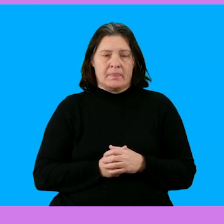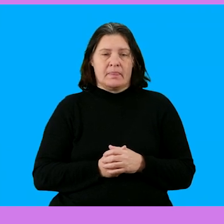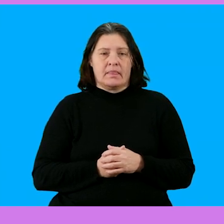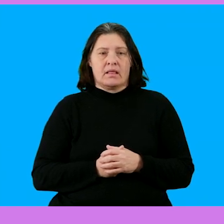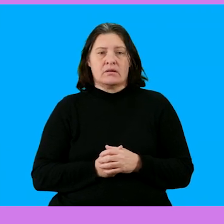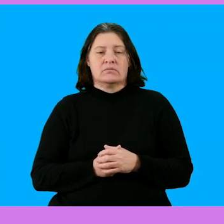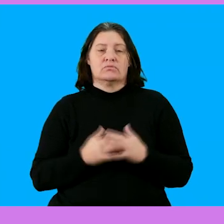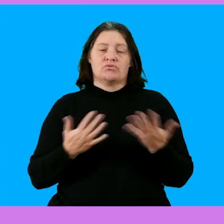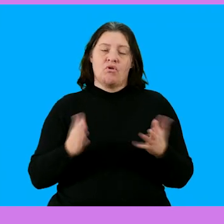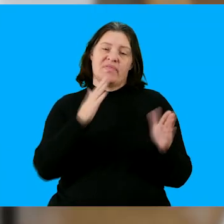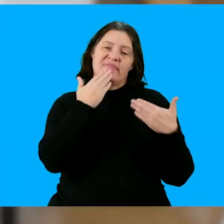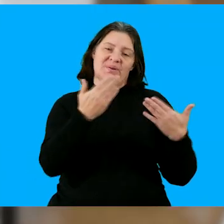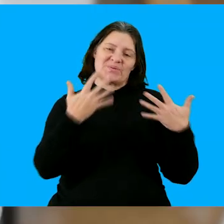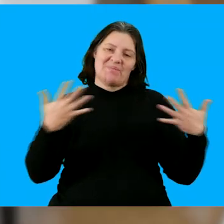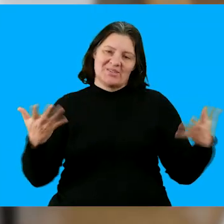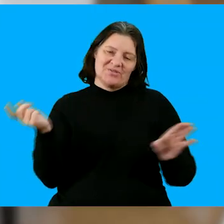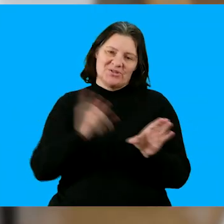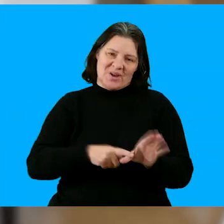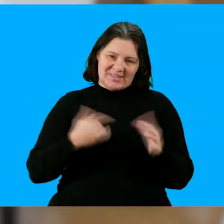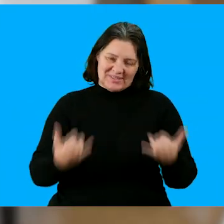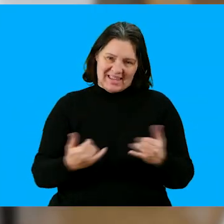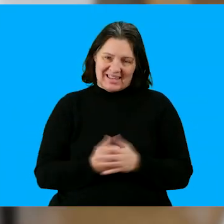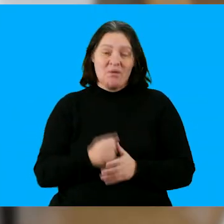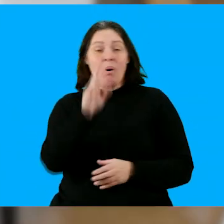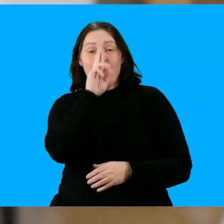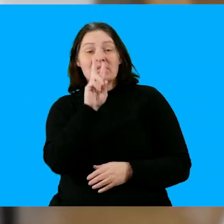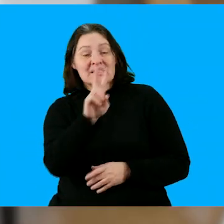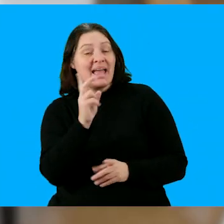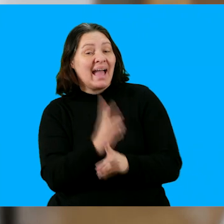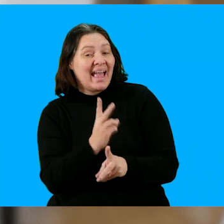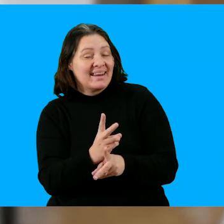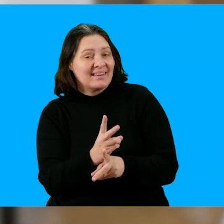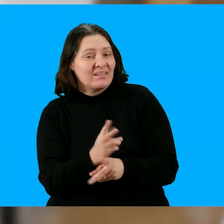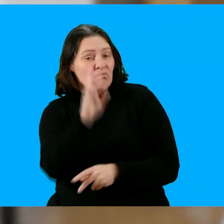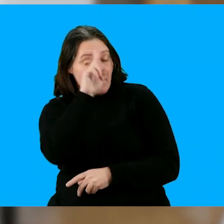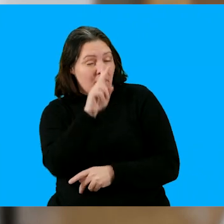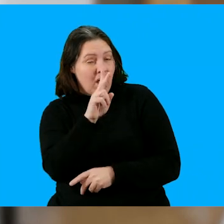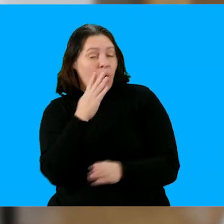actual length of the truck. Guys, thank you so much for joining us today. Hope to see you